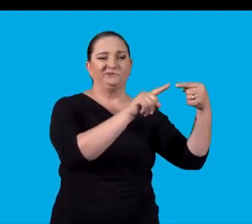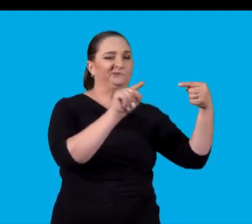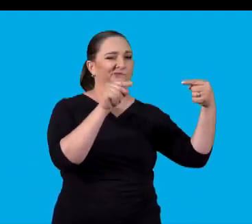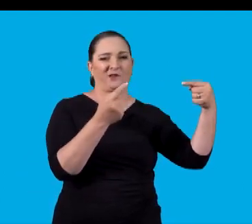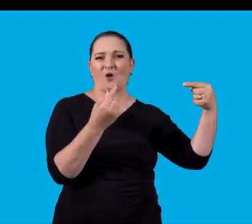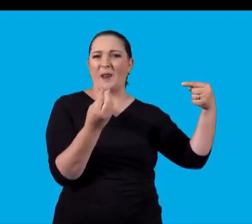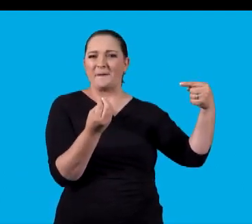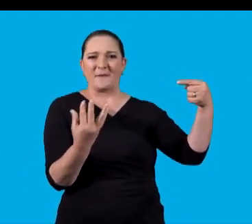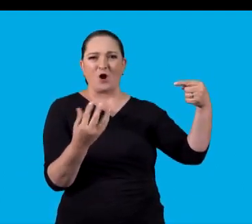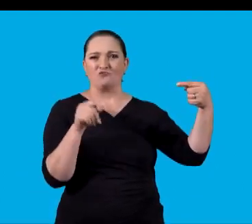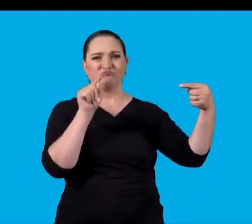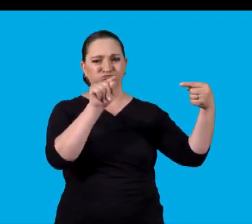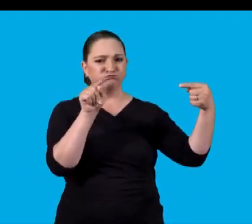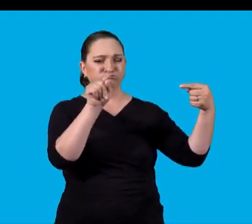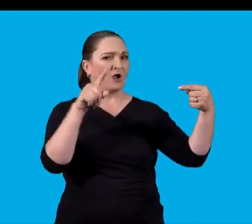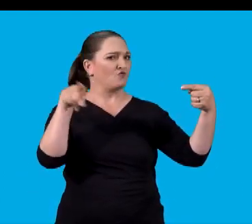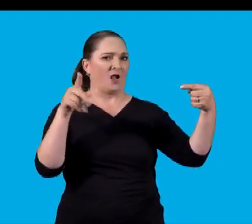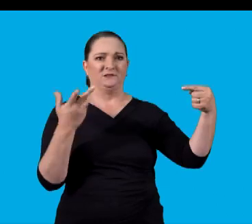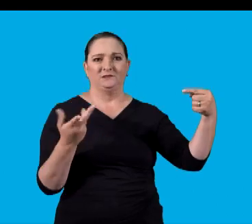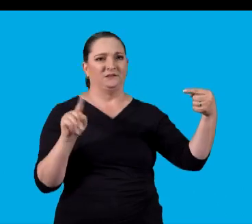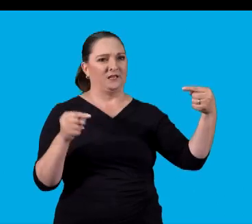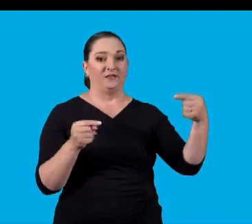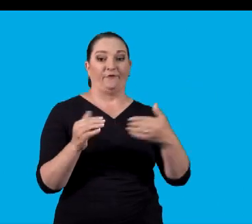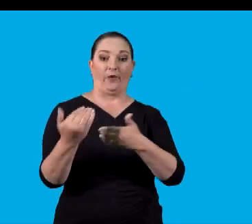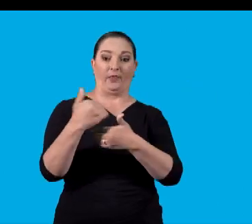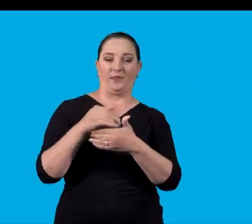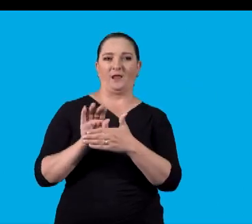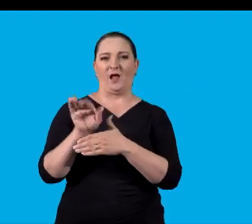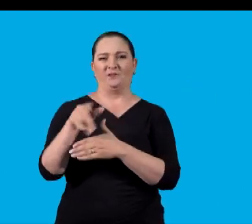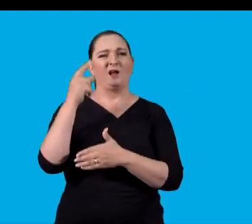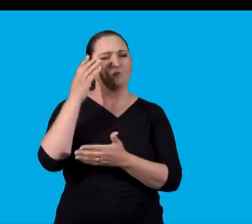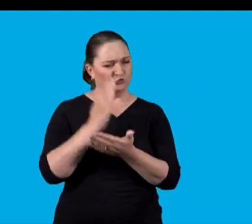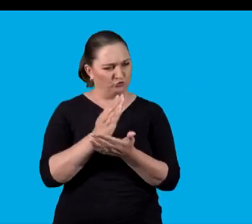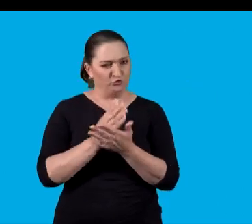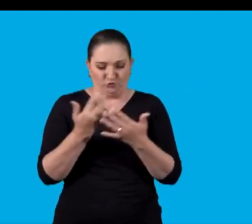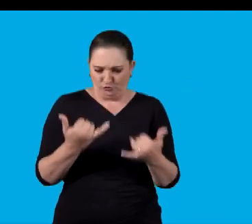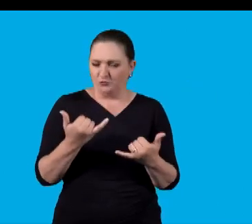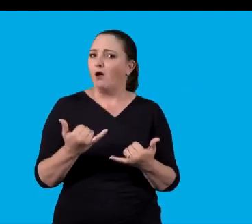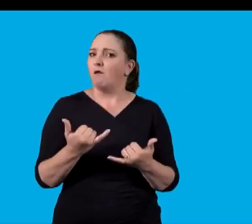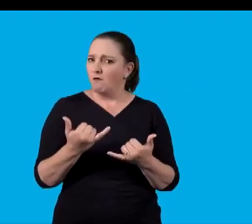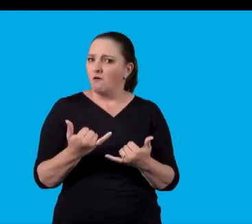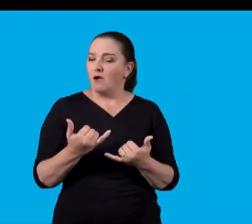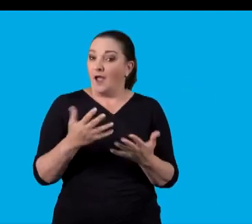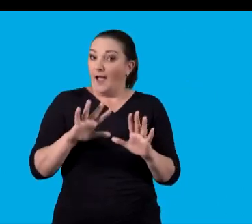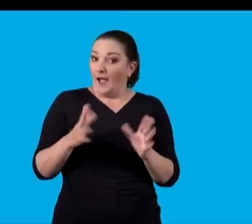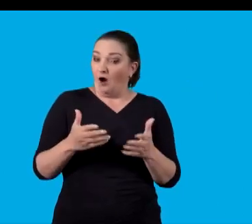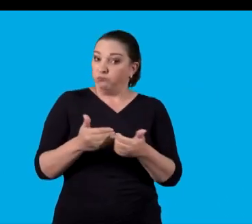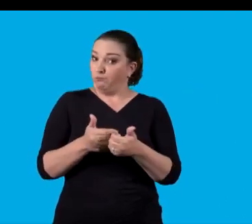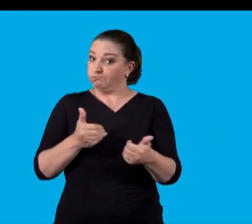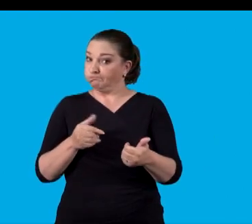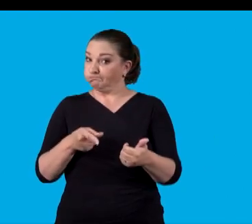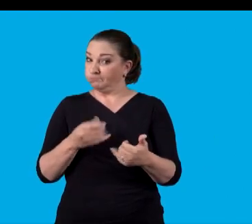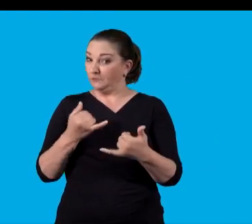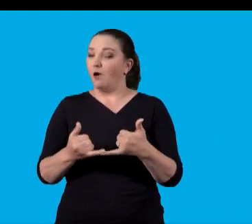amounts and incorrectly recording inflows instead of outflows. I think in today's class, I've tried to show you how to avoid